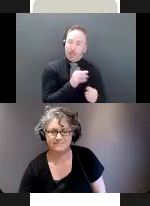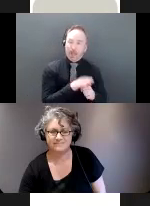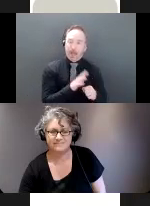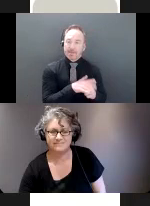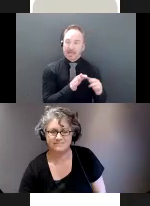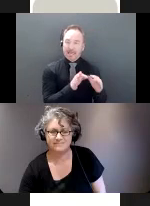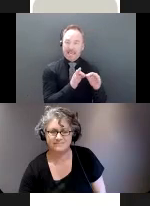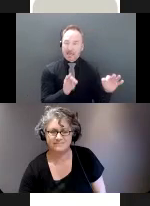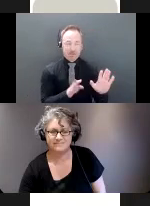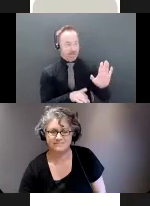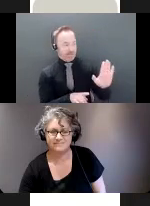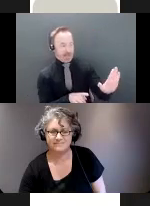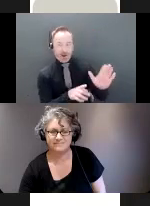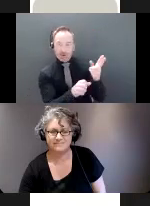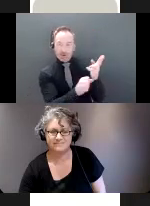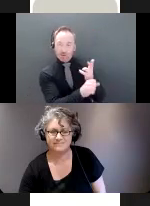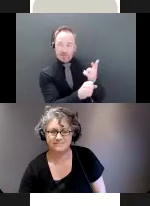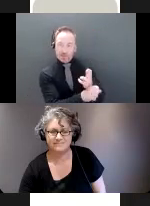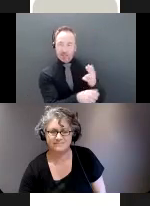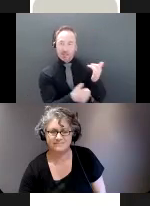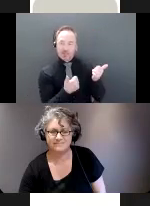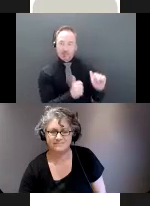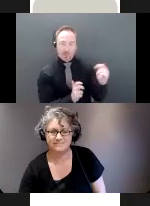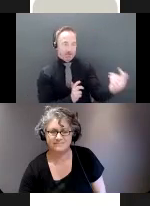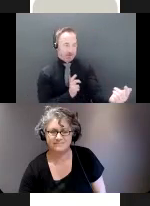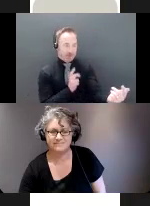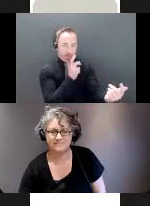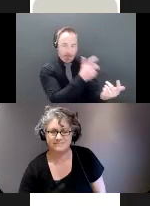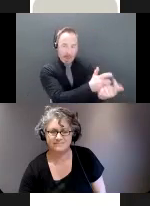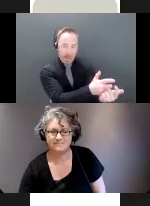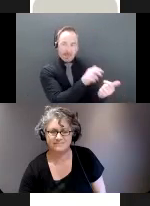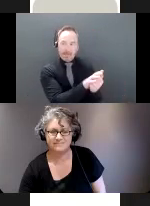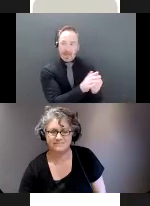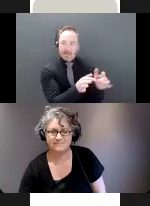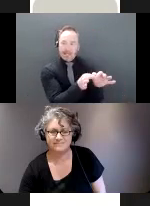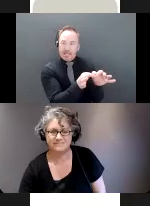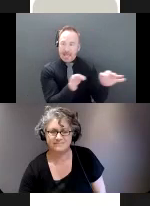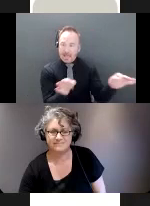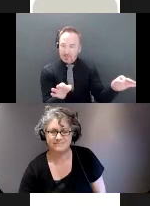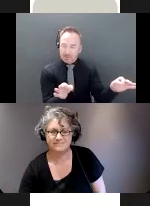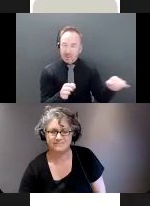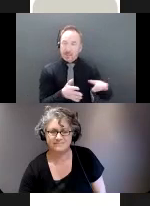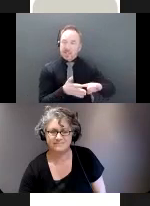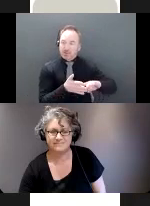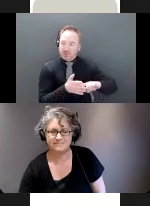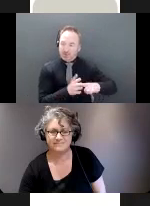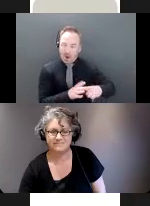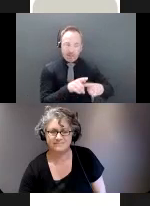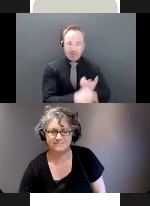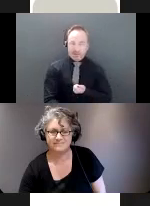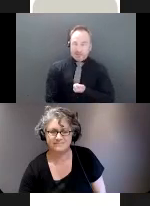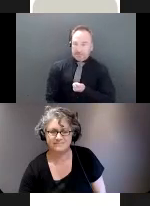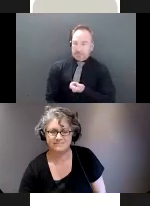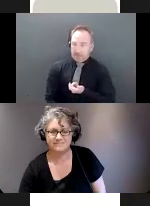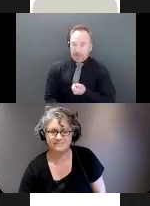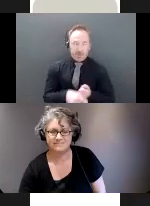said bullying. So you might start off with that language and kind of reflect that until there's more kind of knowledge built around